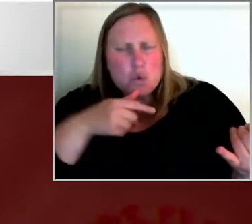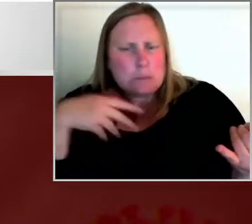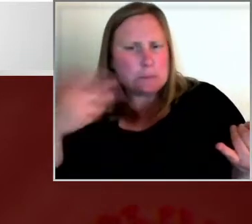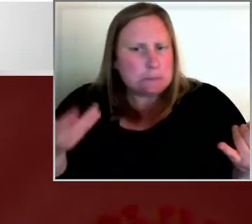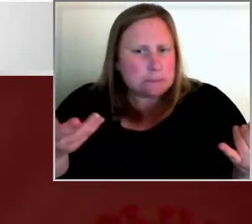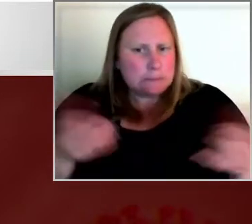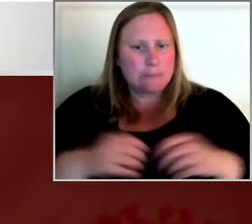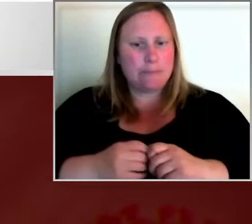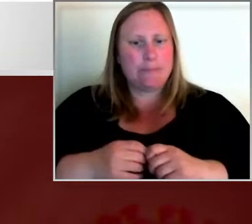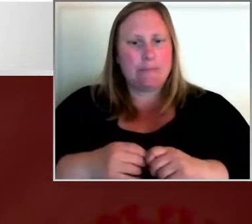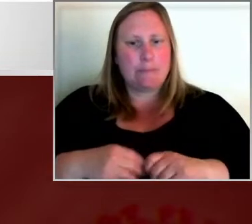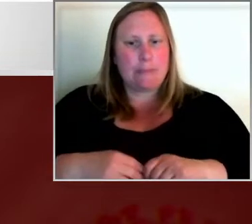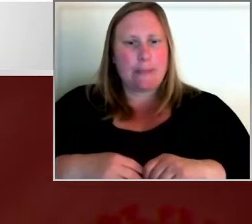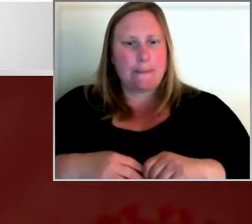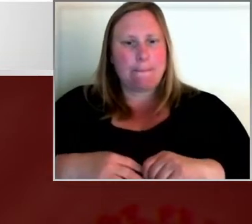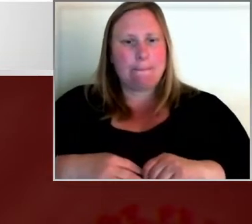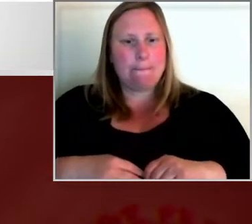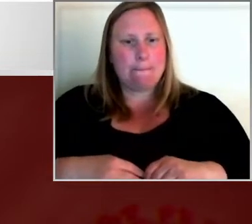COVID-19 right now.